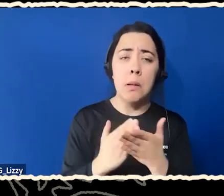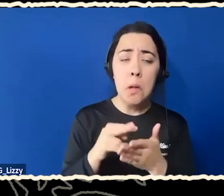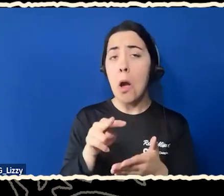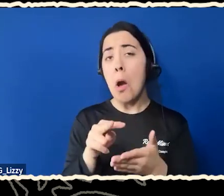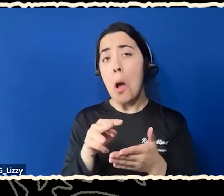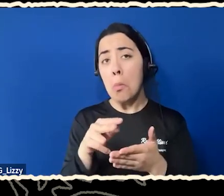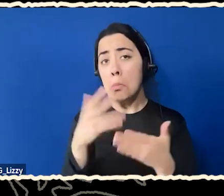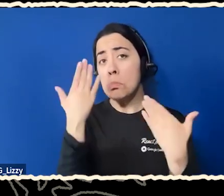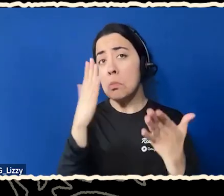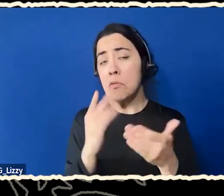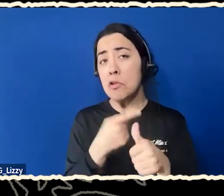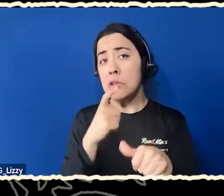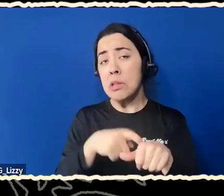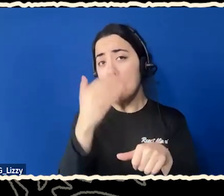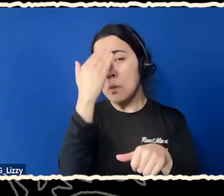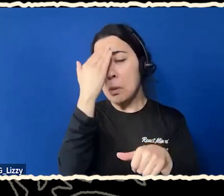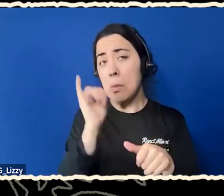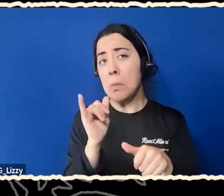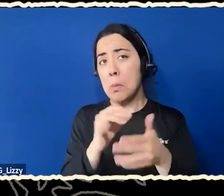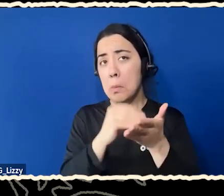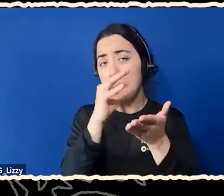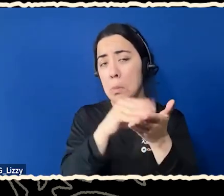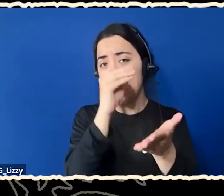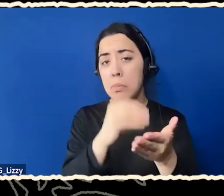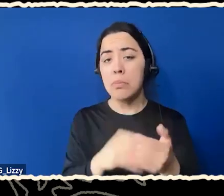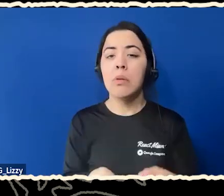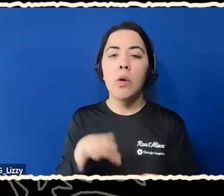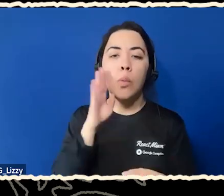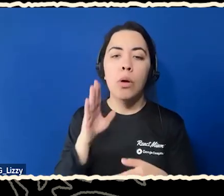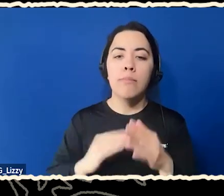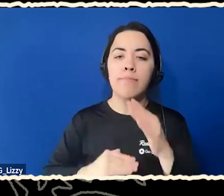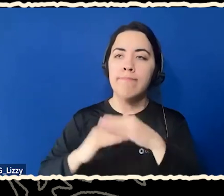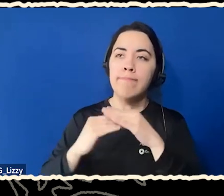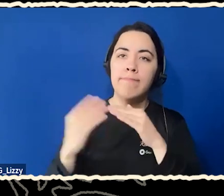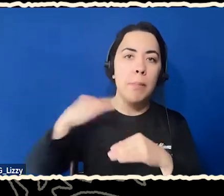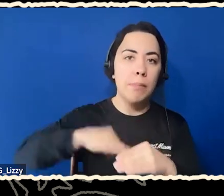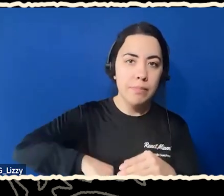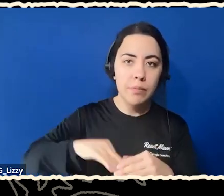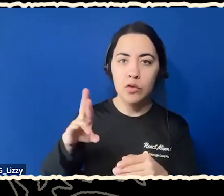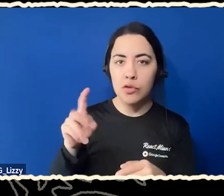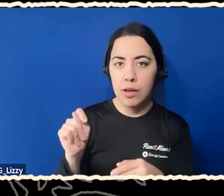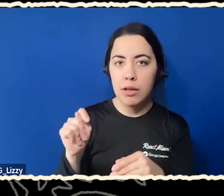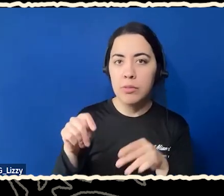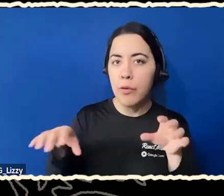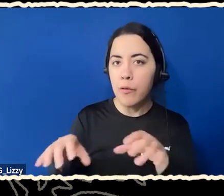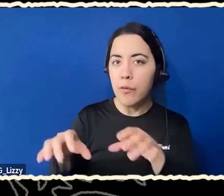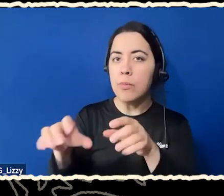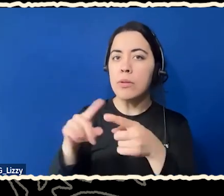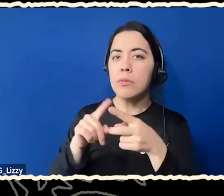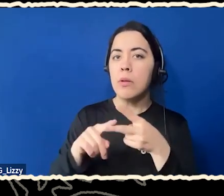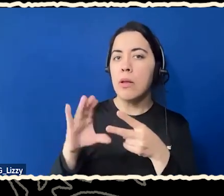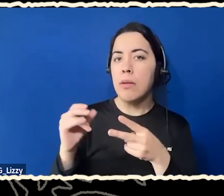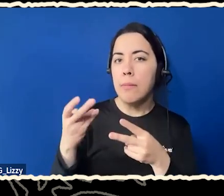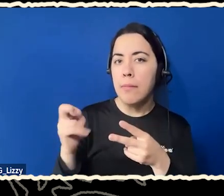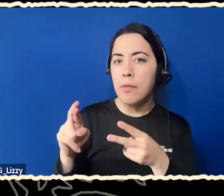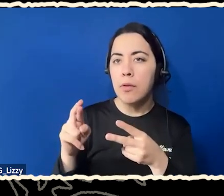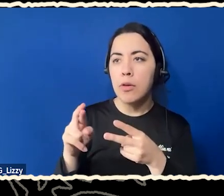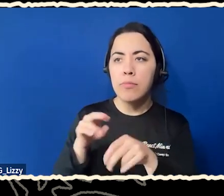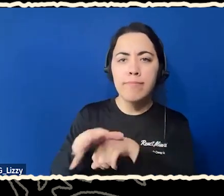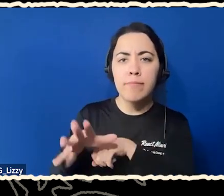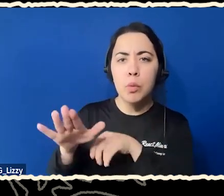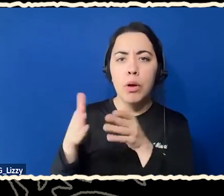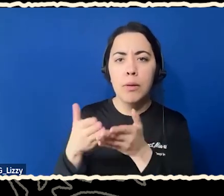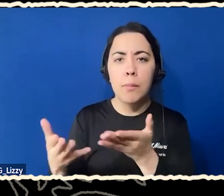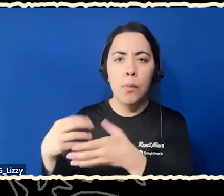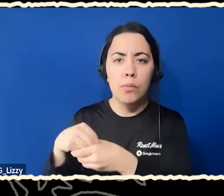ways that we can optimize React performance. We're going to talk about what the compiler actually does to your components and what is the